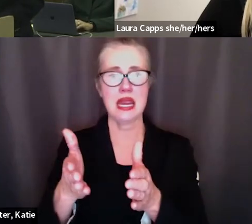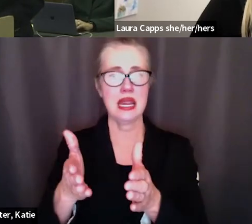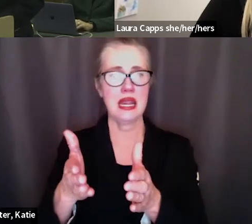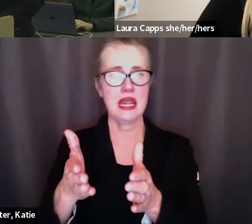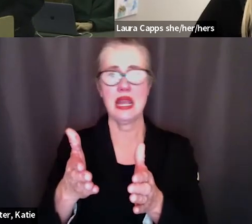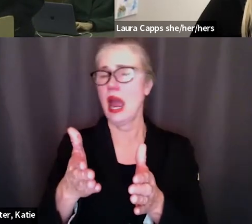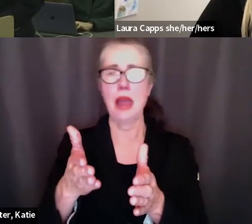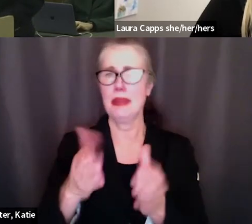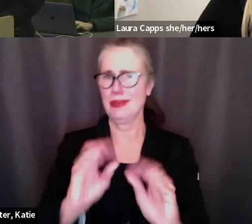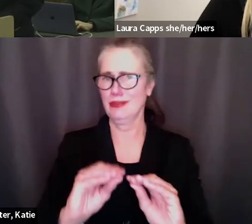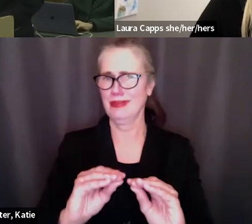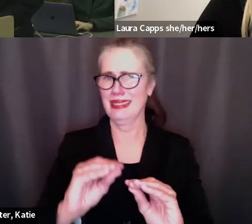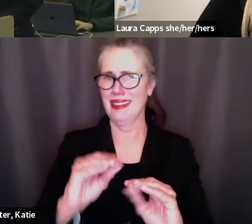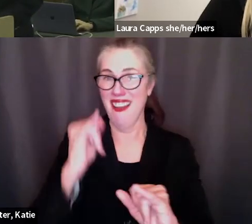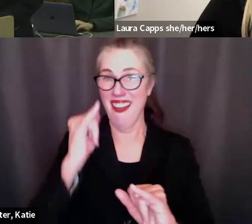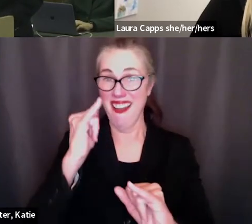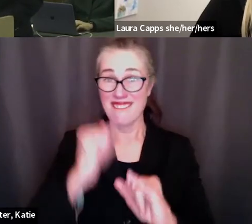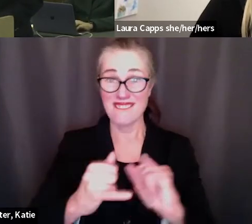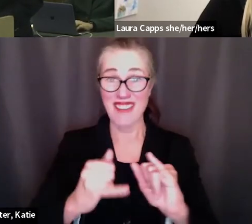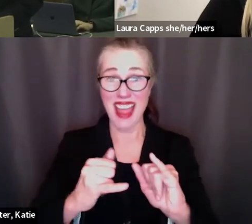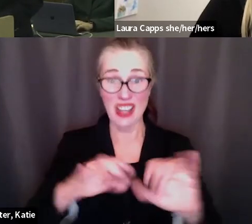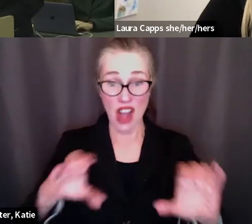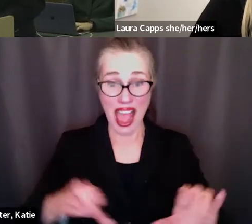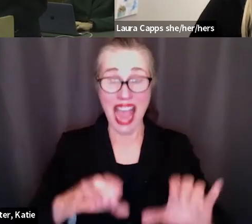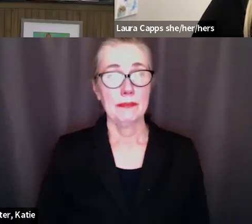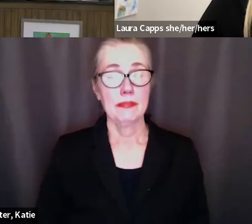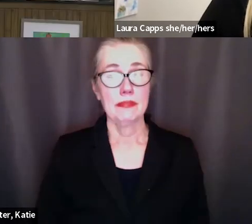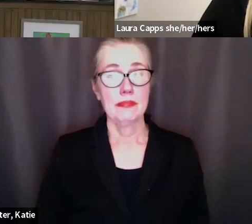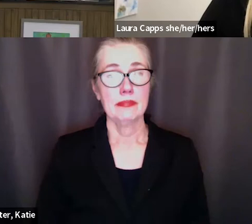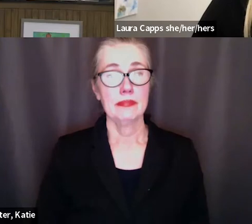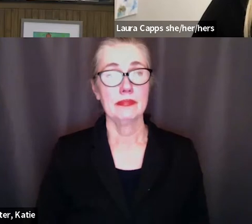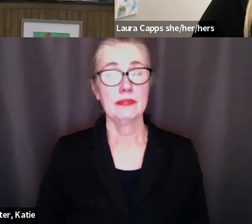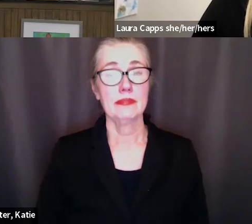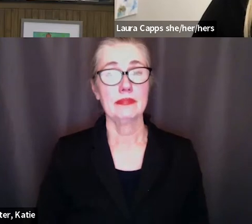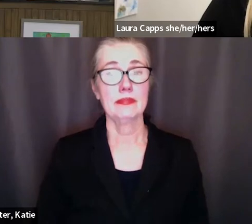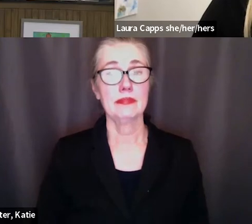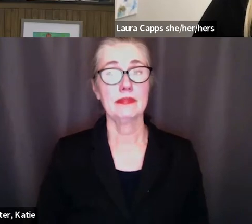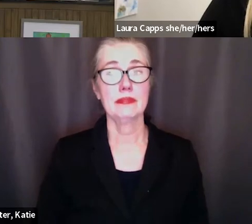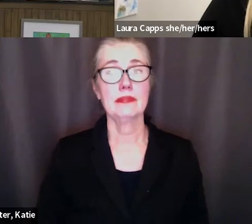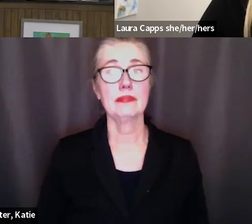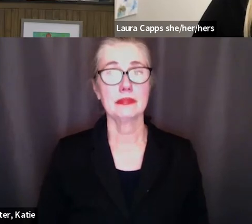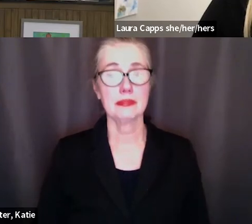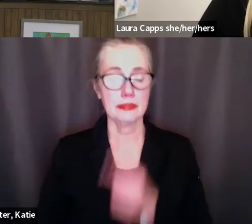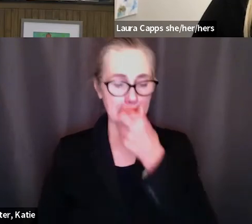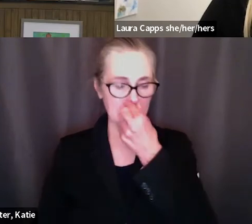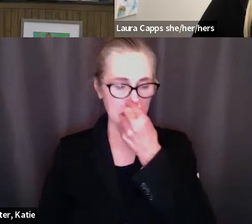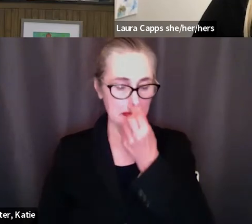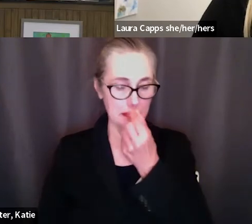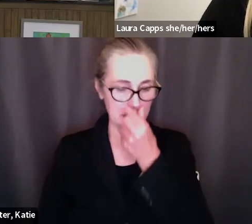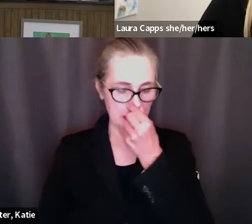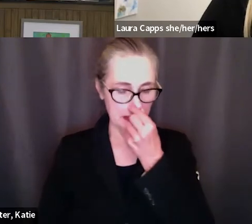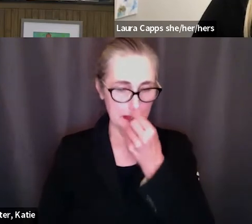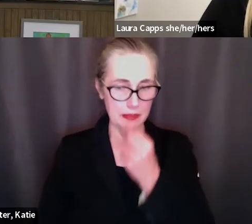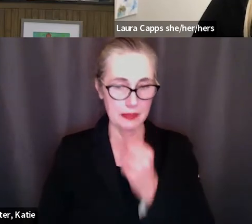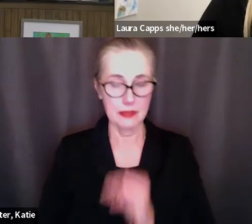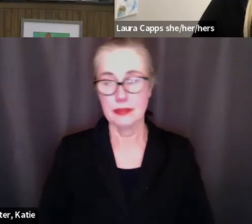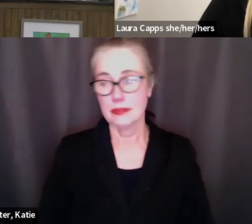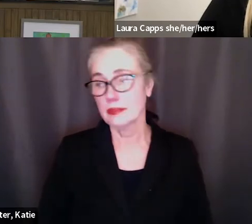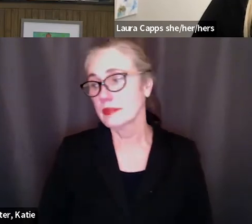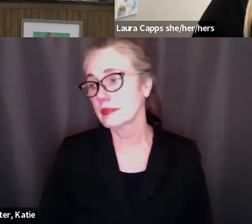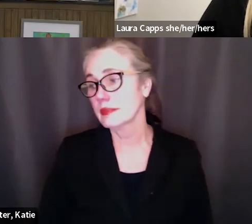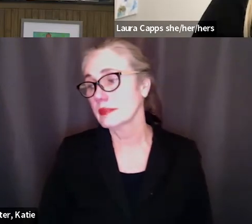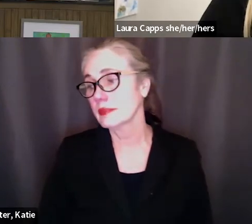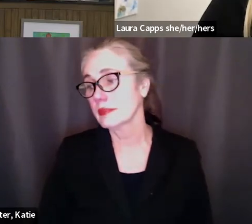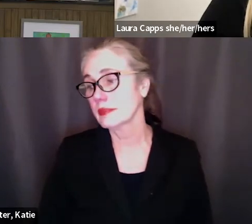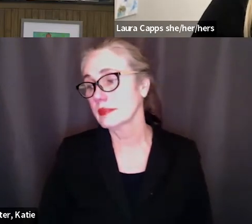action and you'd be absolutely correct in that regard right so then yeah so then um we don't need